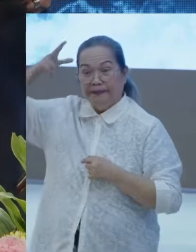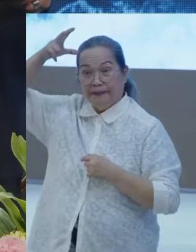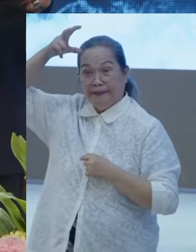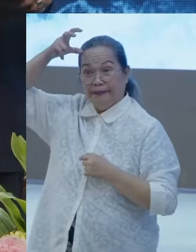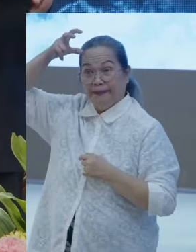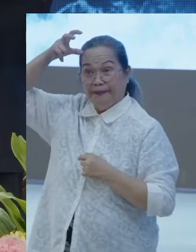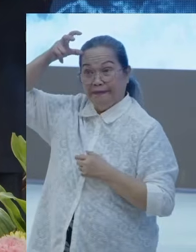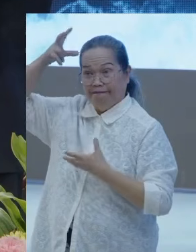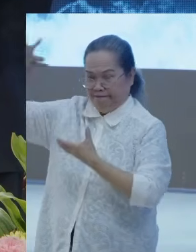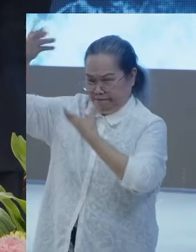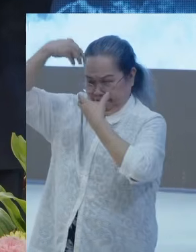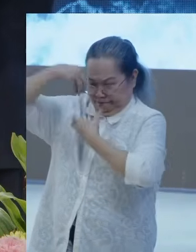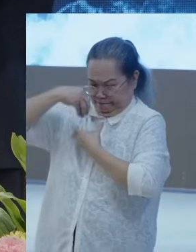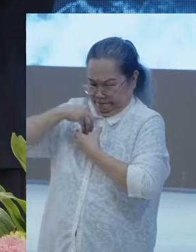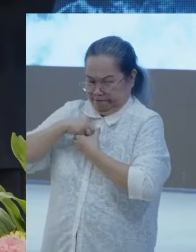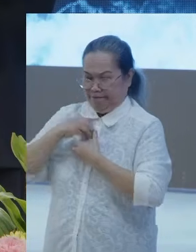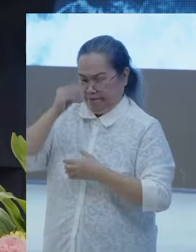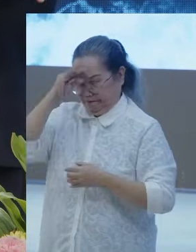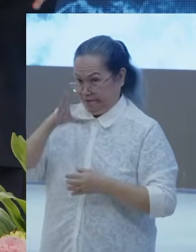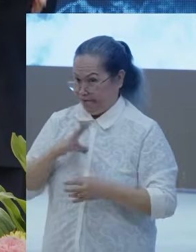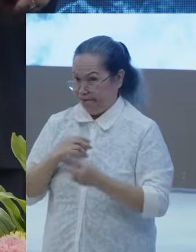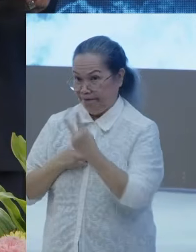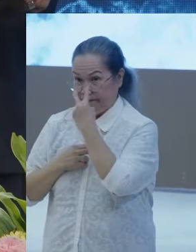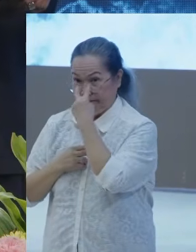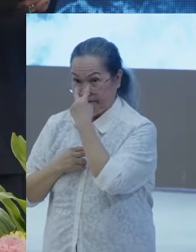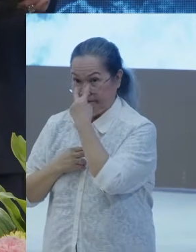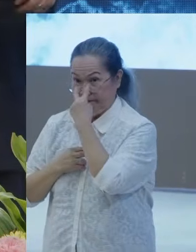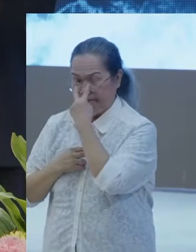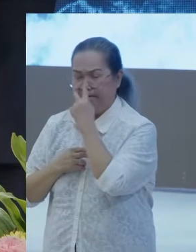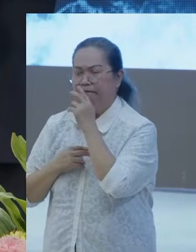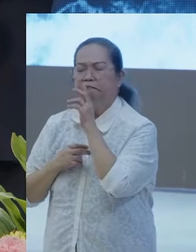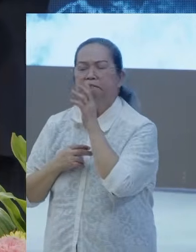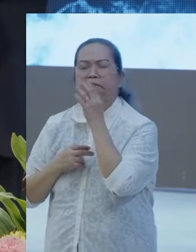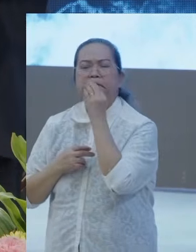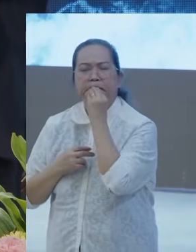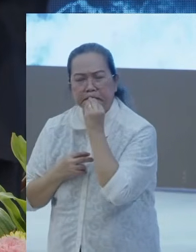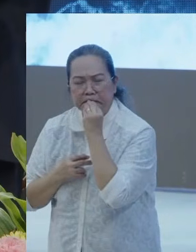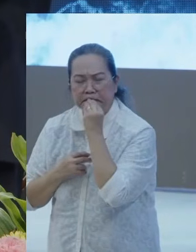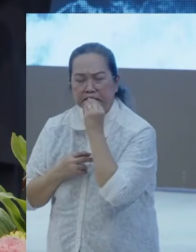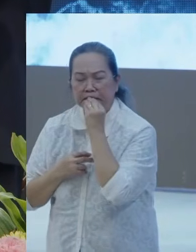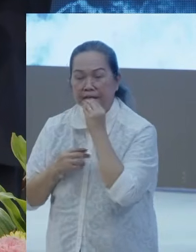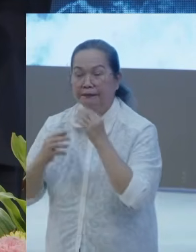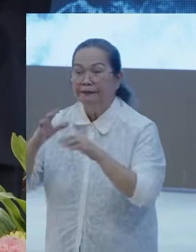demon-oppressed man who was blind and mute was brought to him, and he healed him,